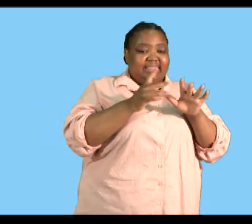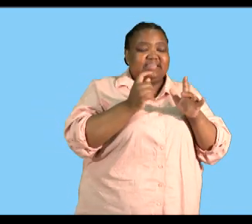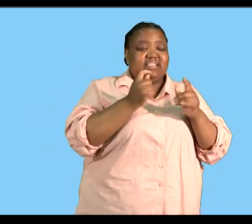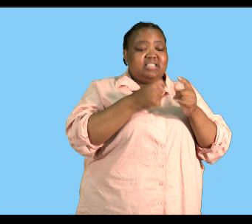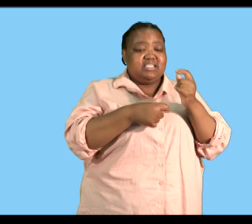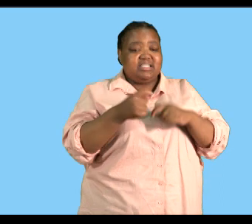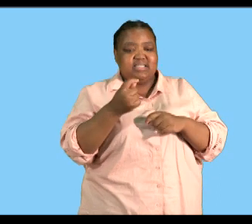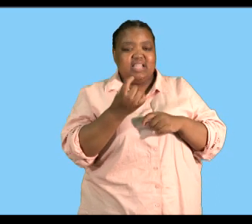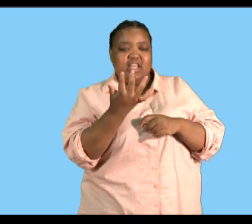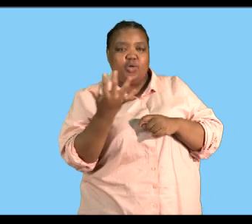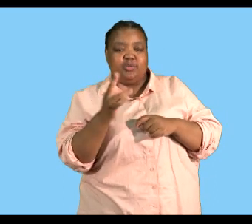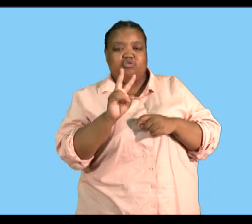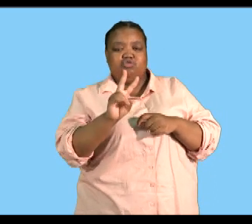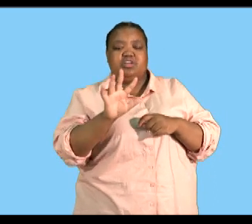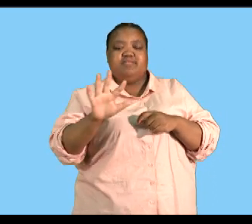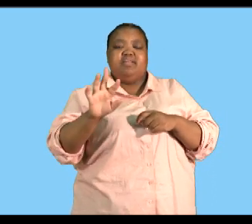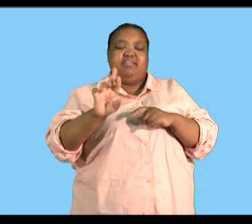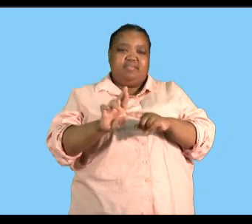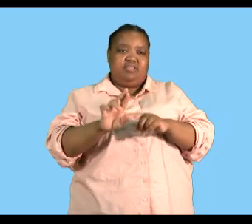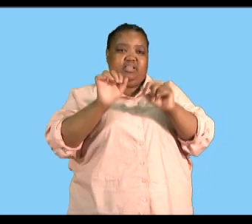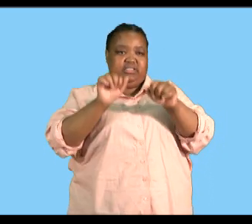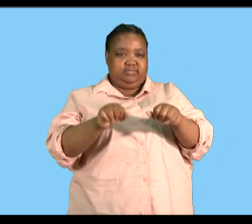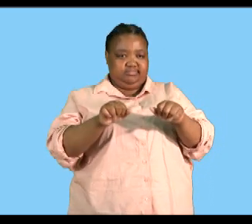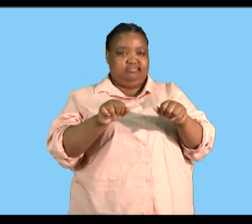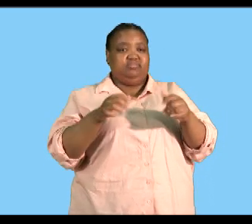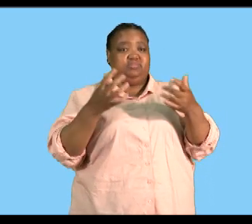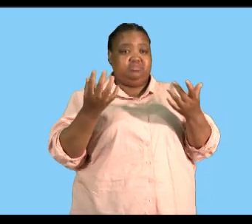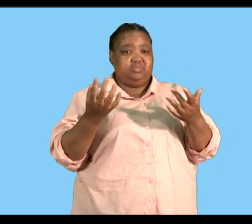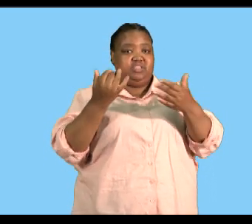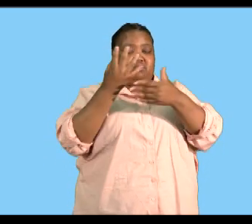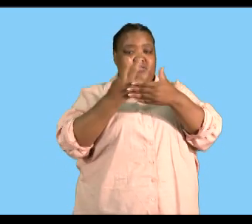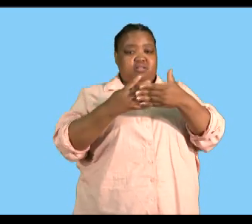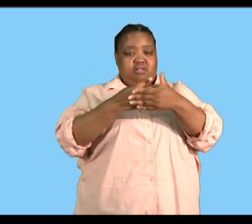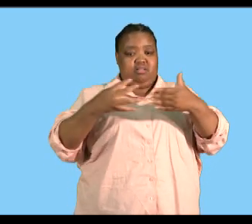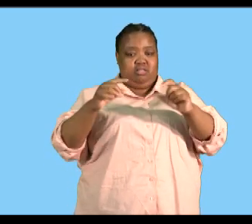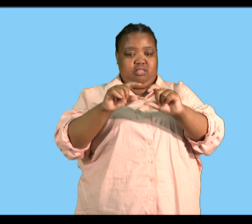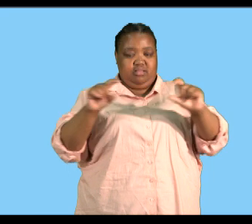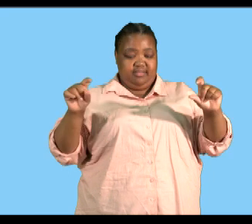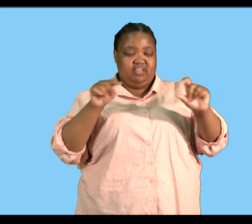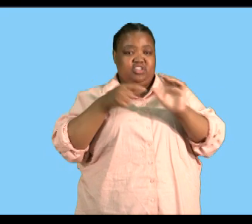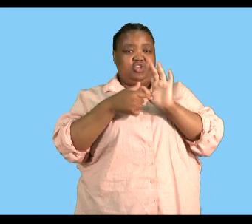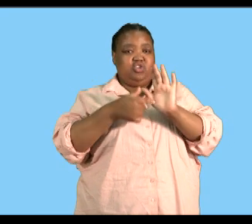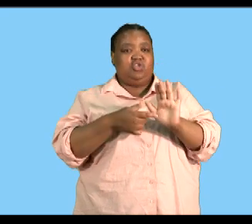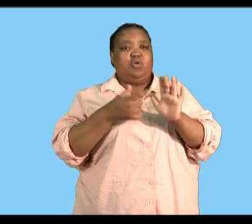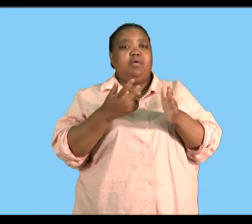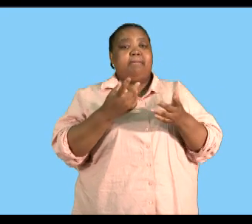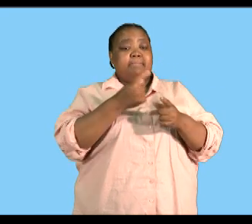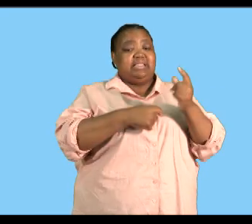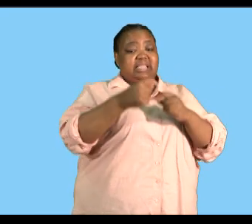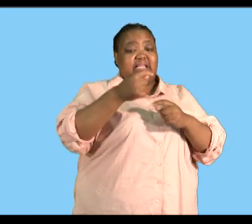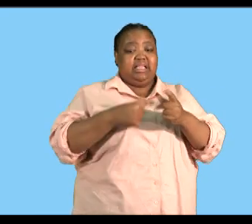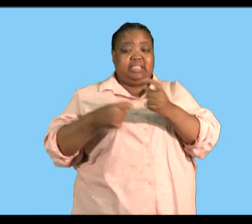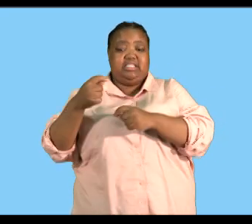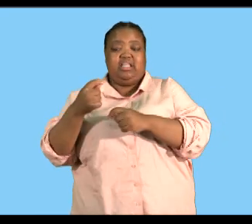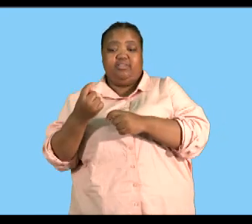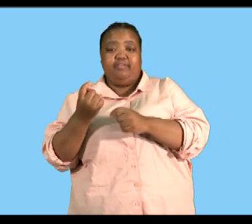rand. The table shows the amount of money he made from his sales. So this is the table, and we can see that